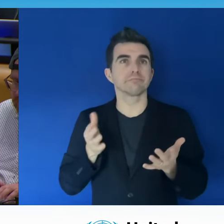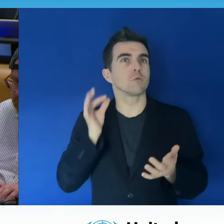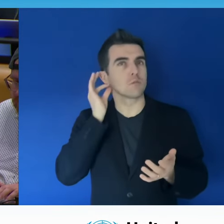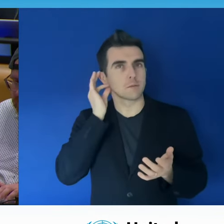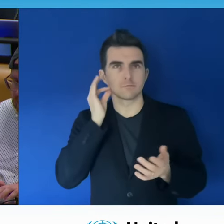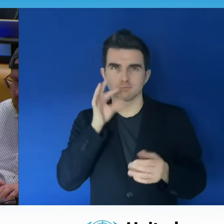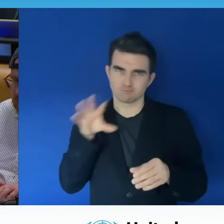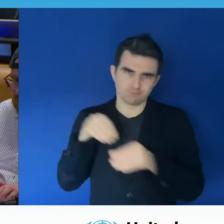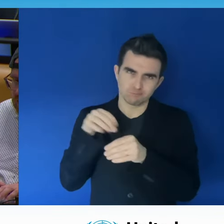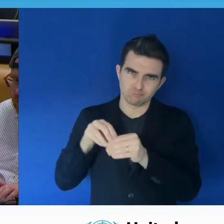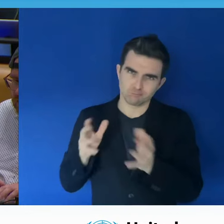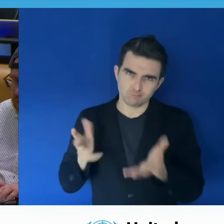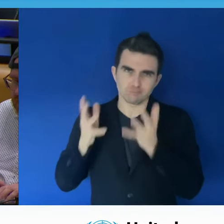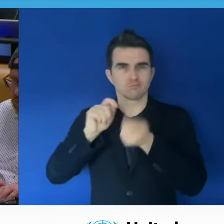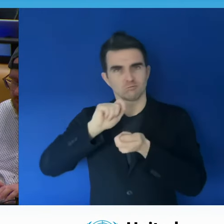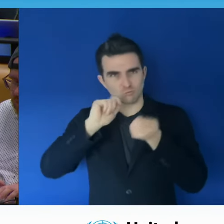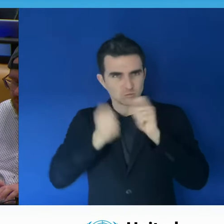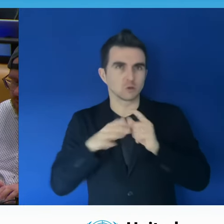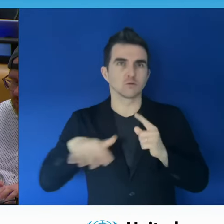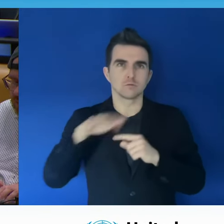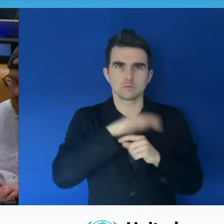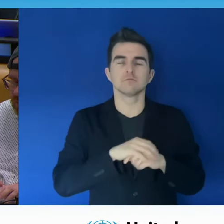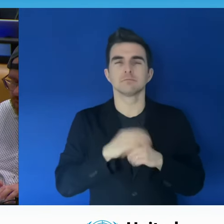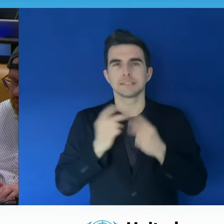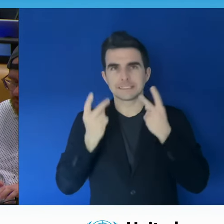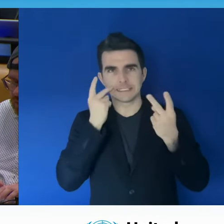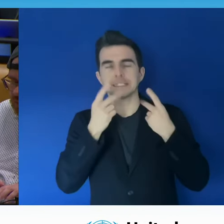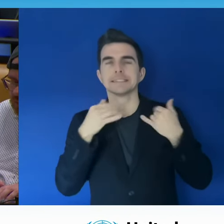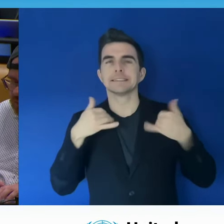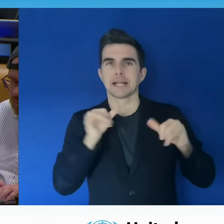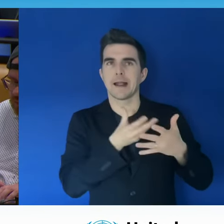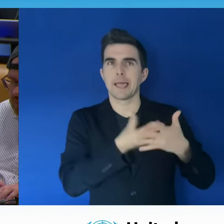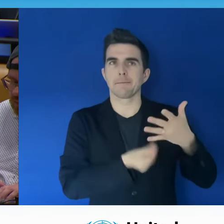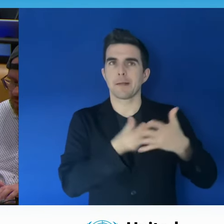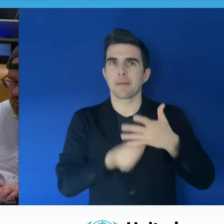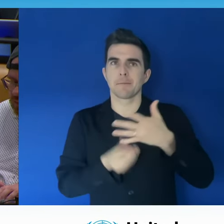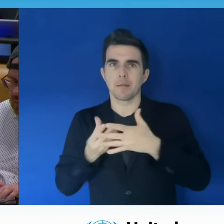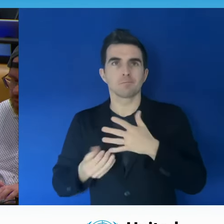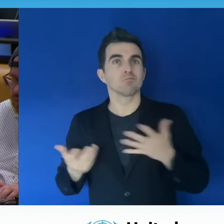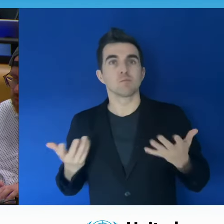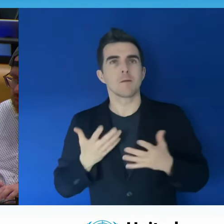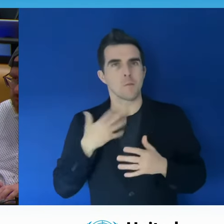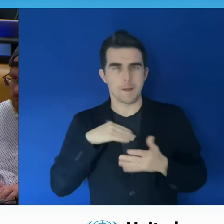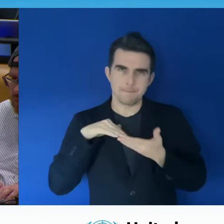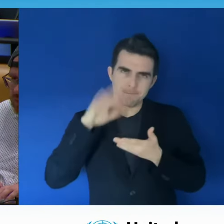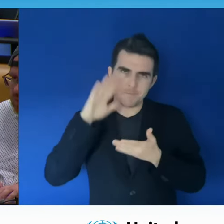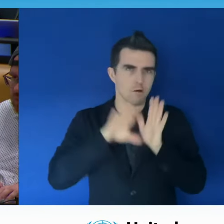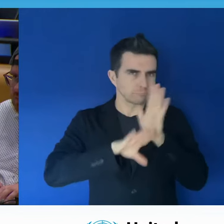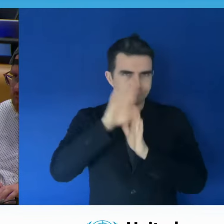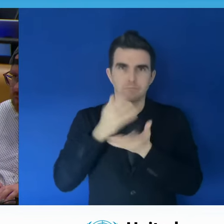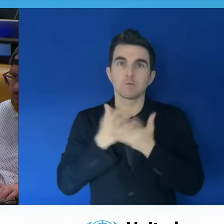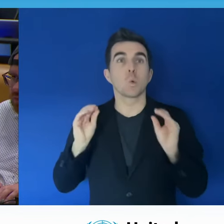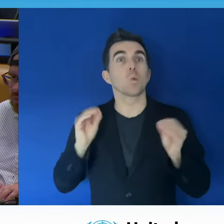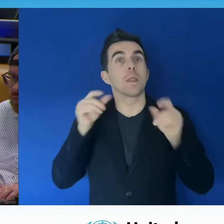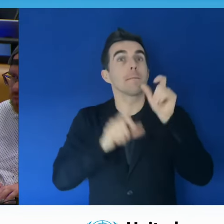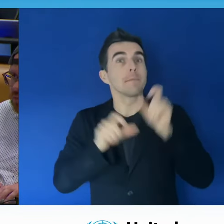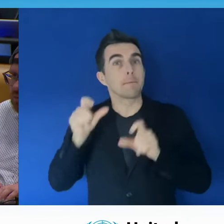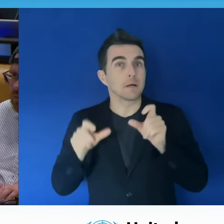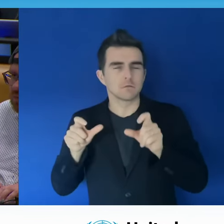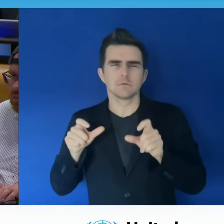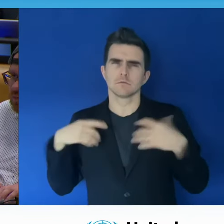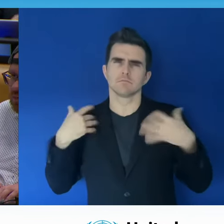people. For example, we see as an important challenge more active participation and linking youth